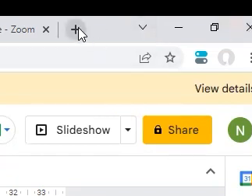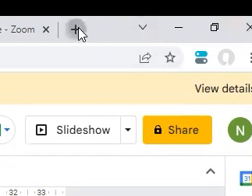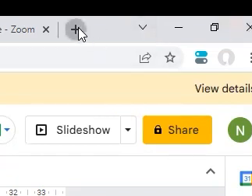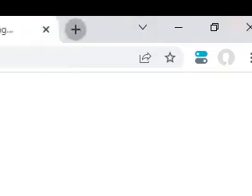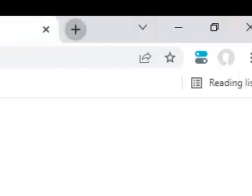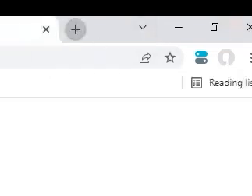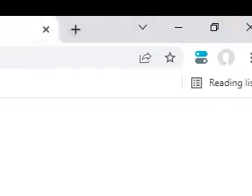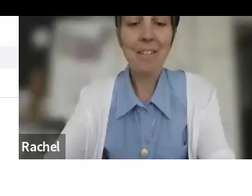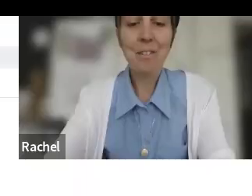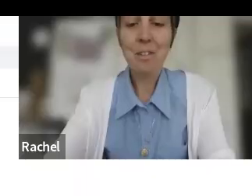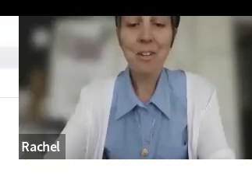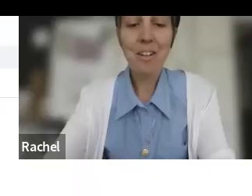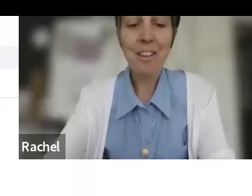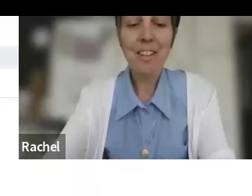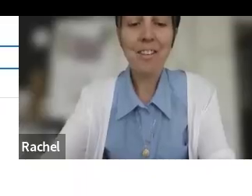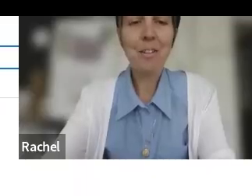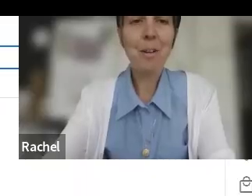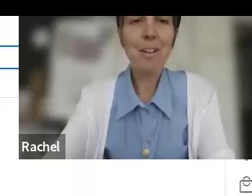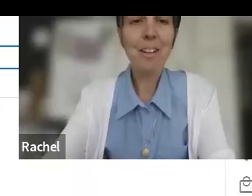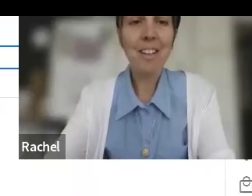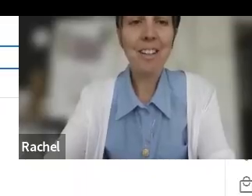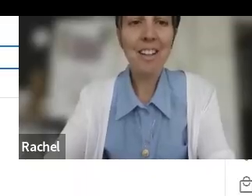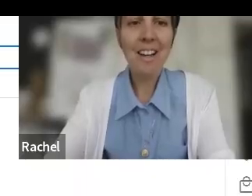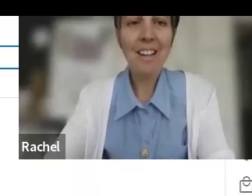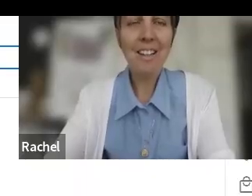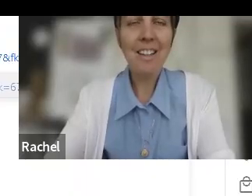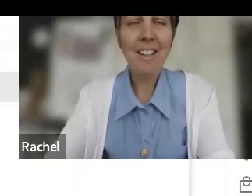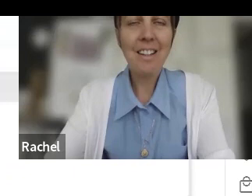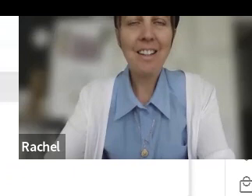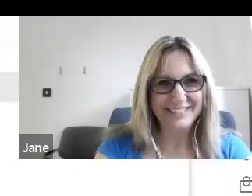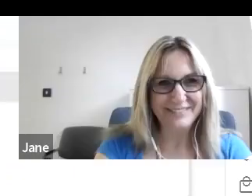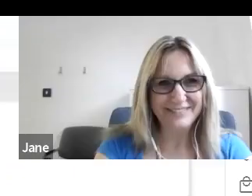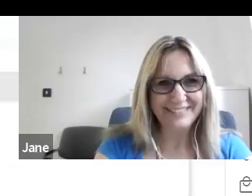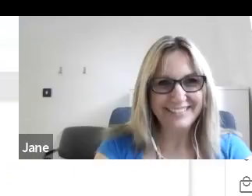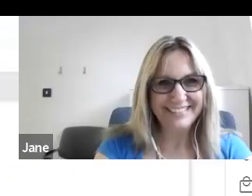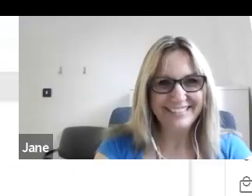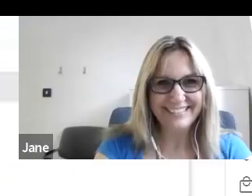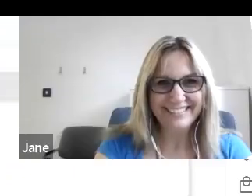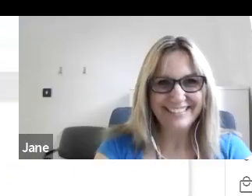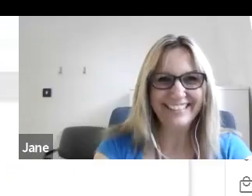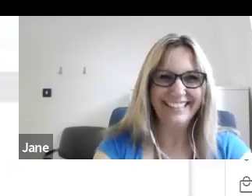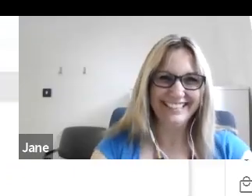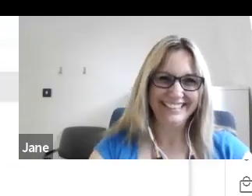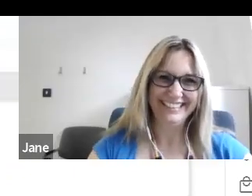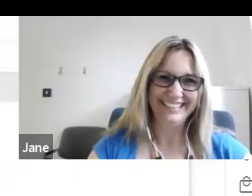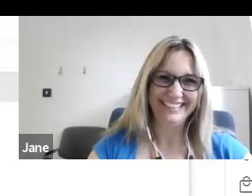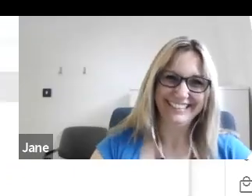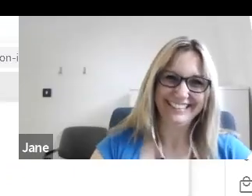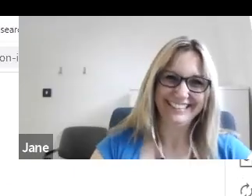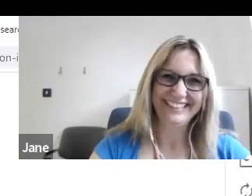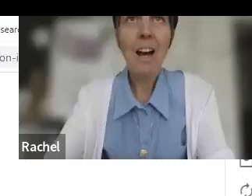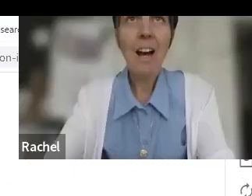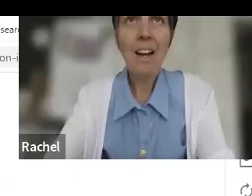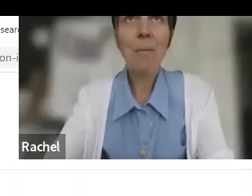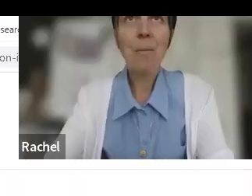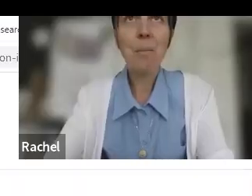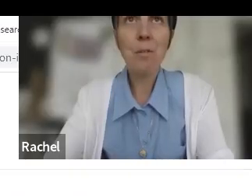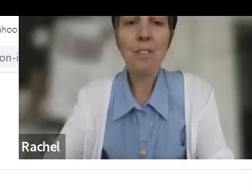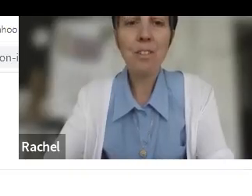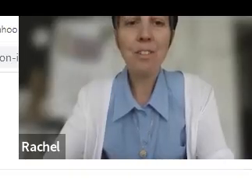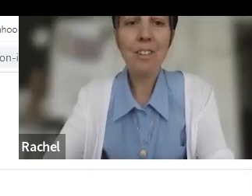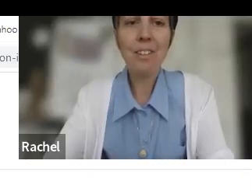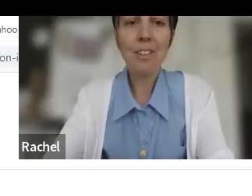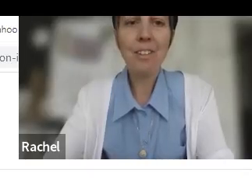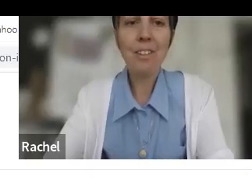I get like, I'm just trying to think of it as well. Well, I don't know. Do you know, Rachel? I can Google it. Movement.